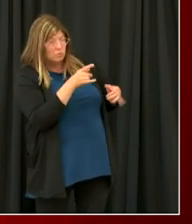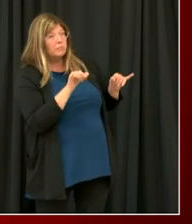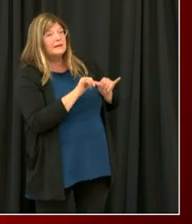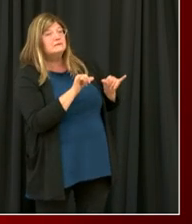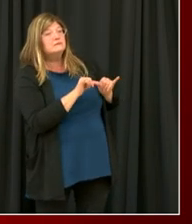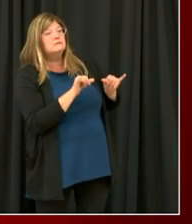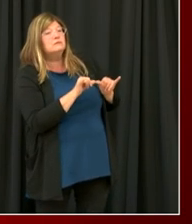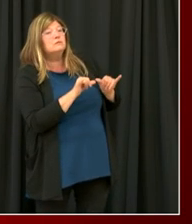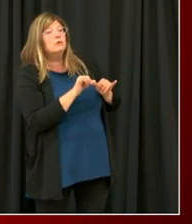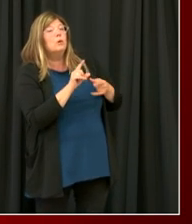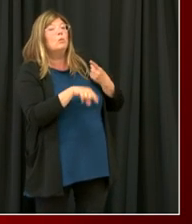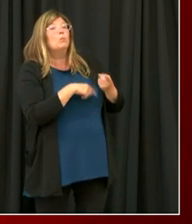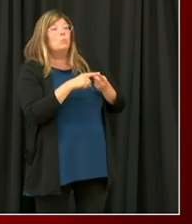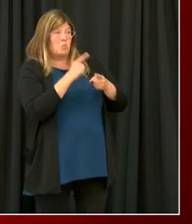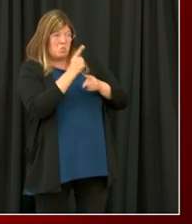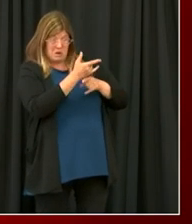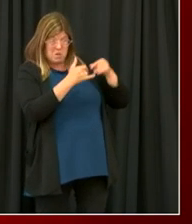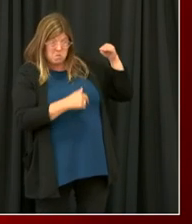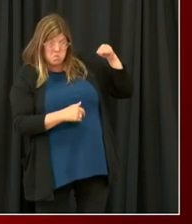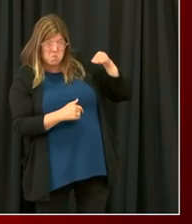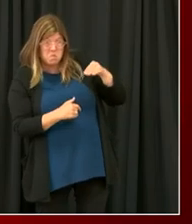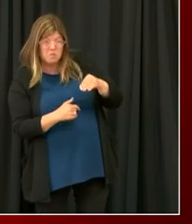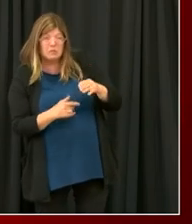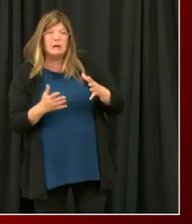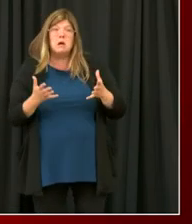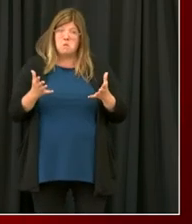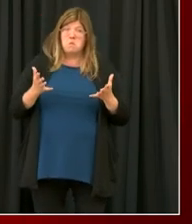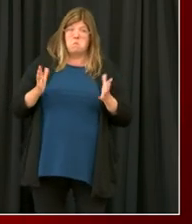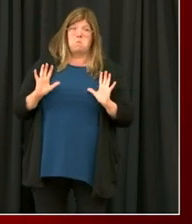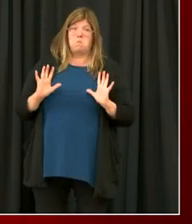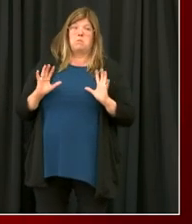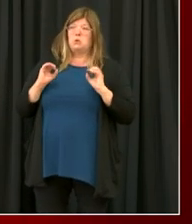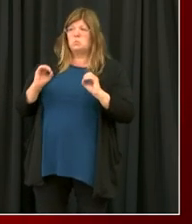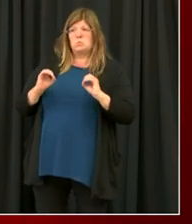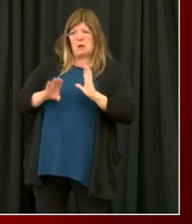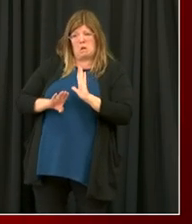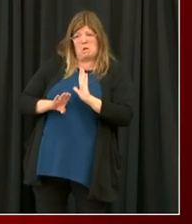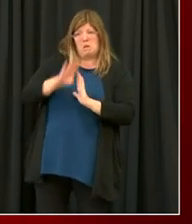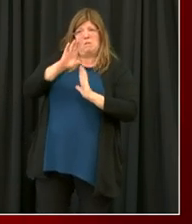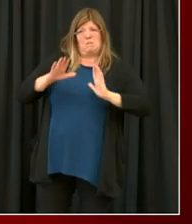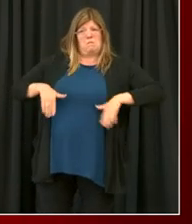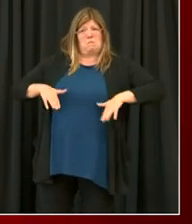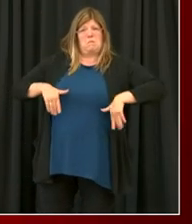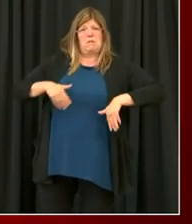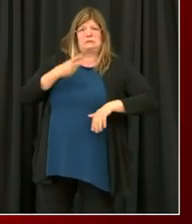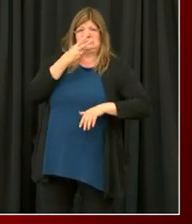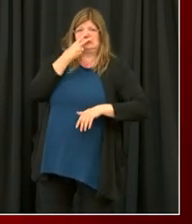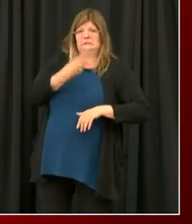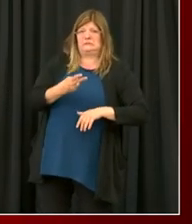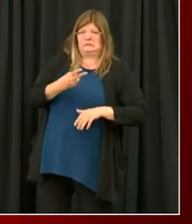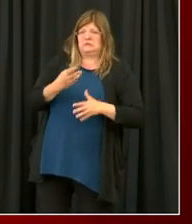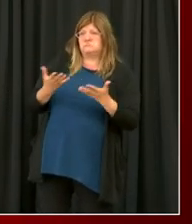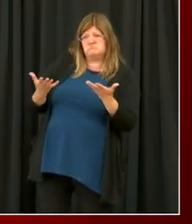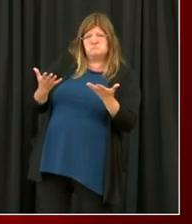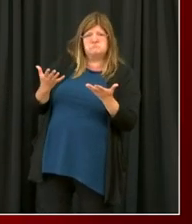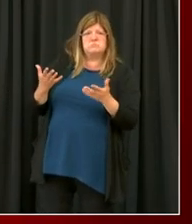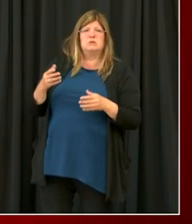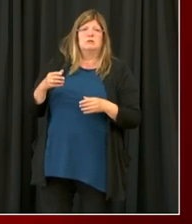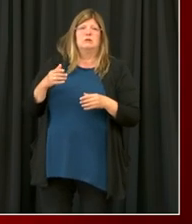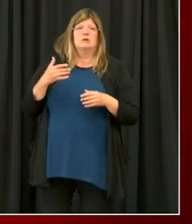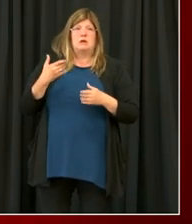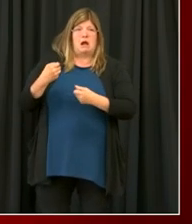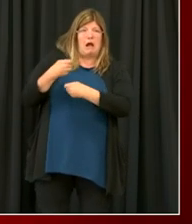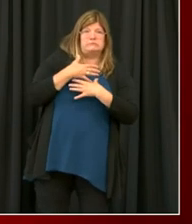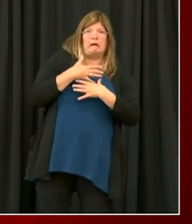direction? So far, we have not seen any substantial changes in the data metrics that would cause us to